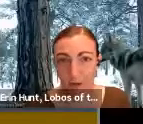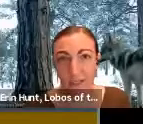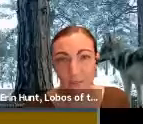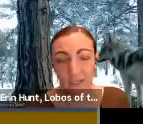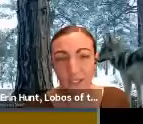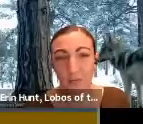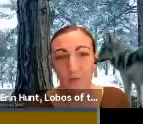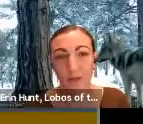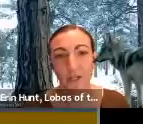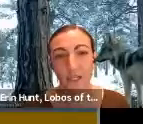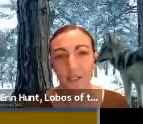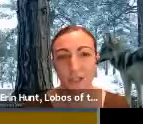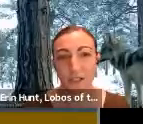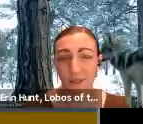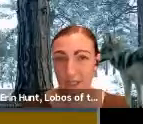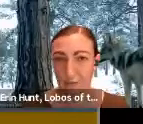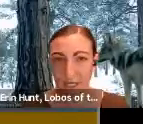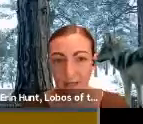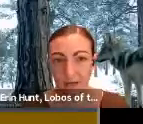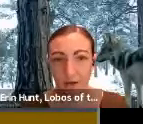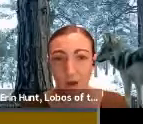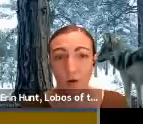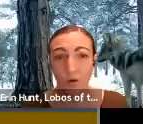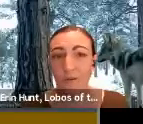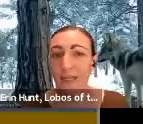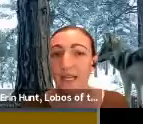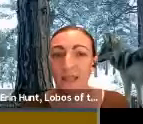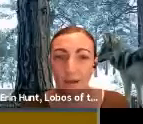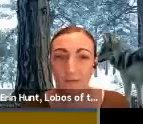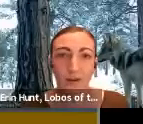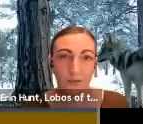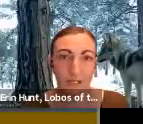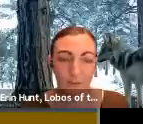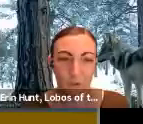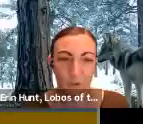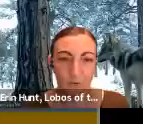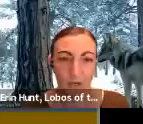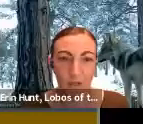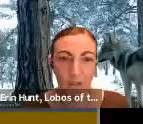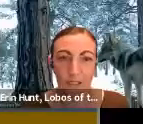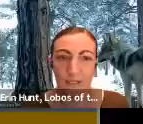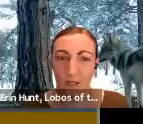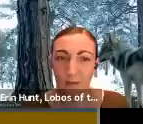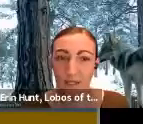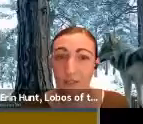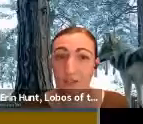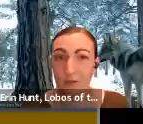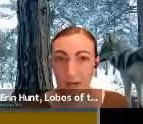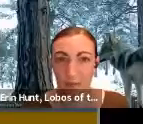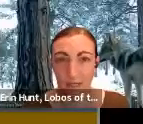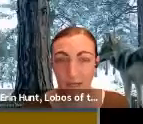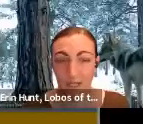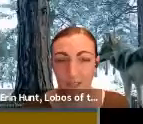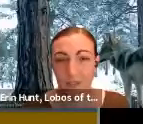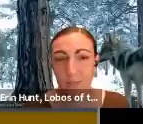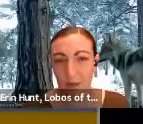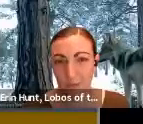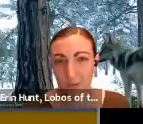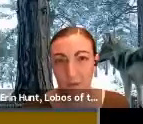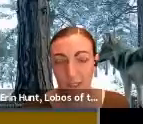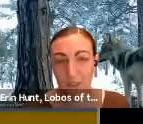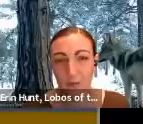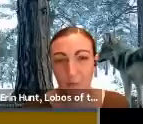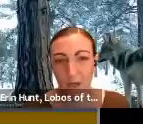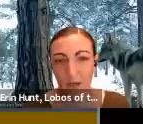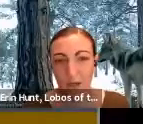However, according to Mexican Wolf Interagency Field-Team data, only 11 of these wolves are currently documented as surviving as of